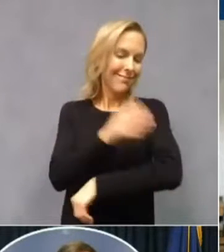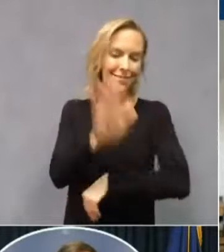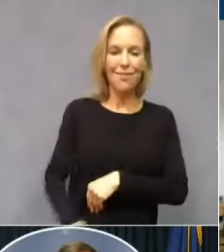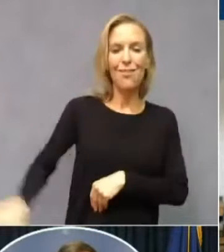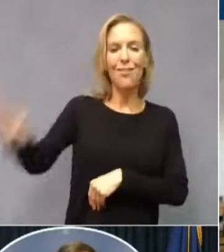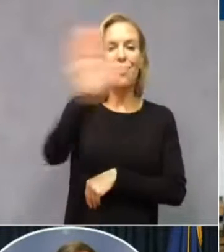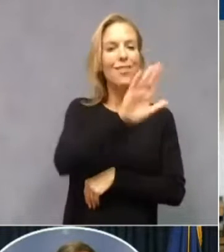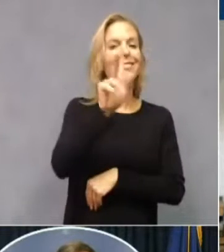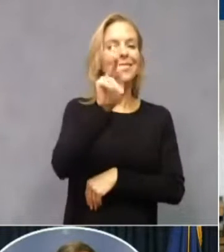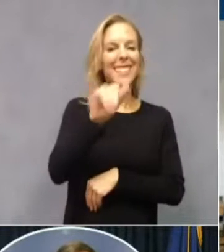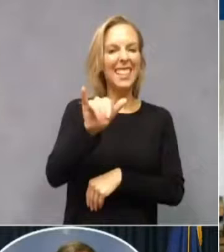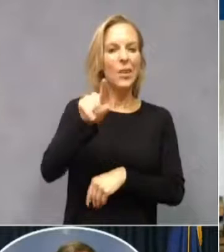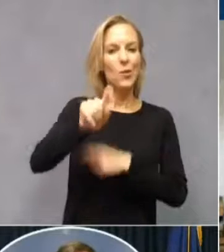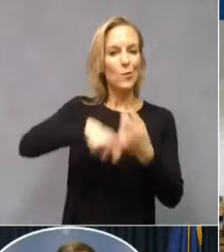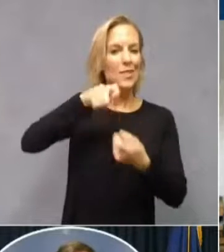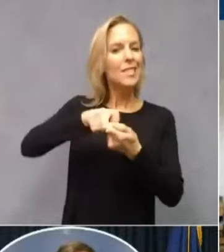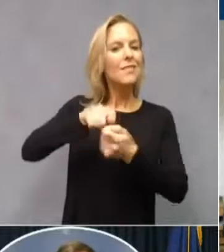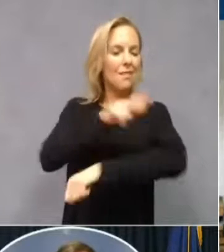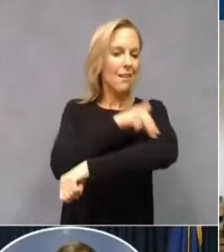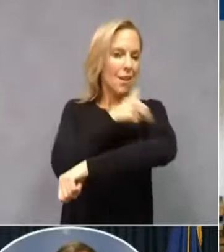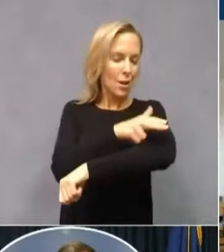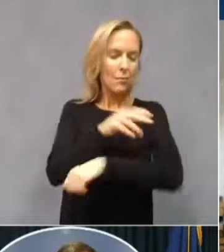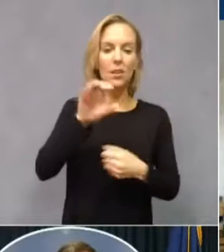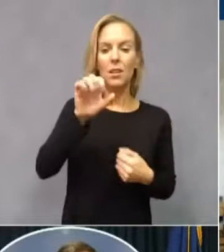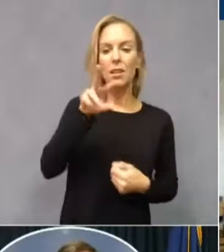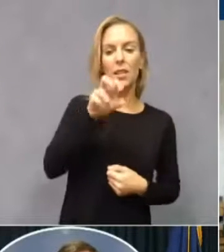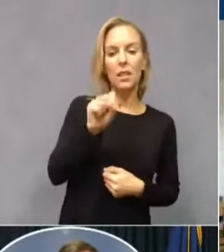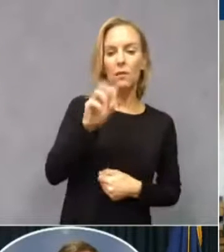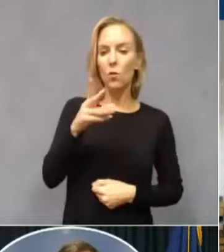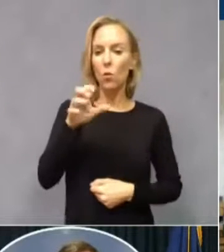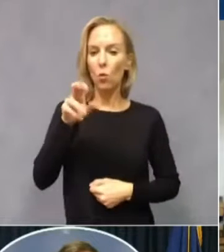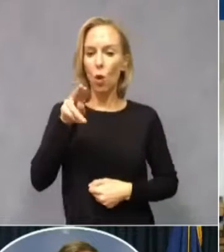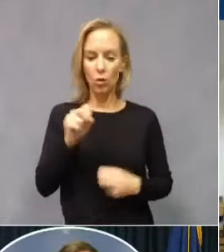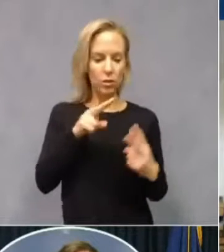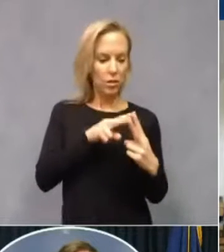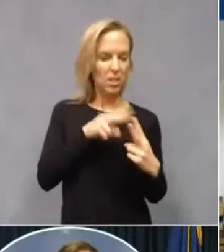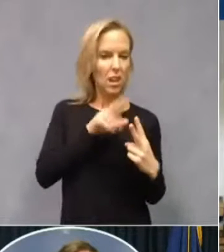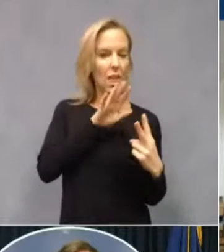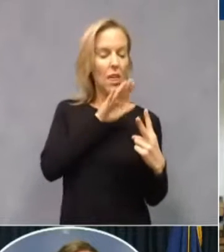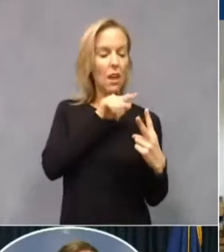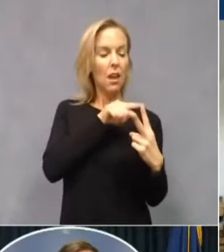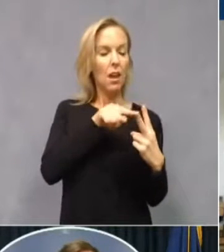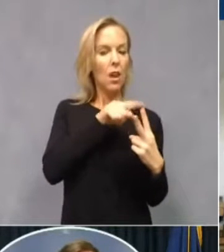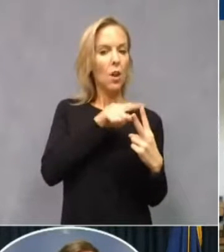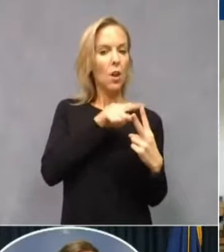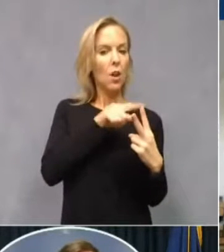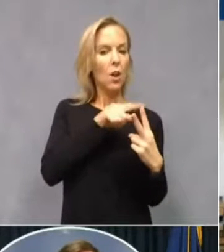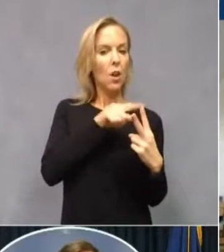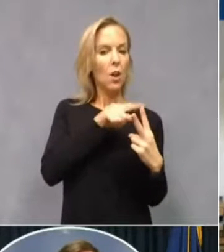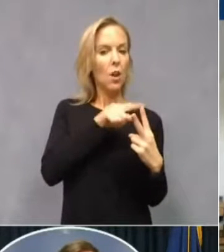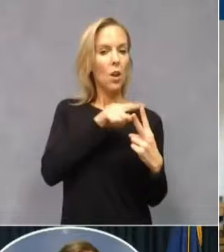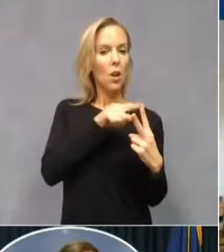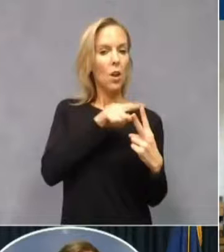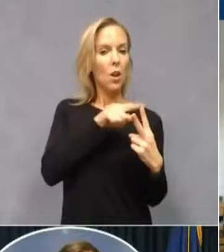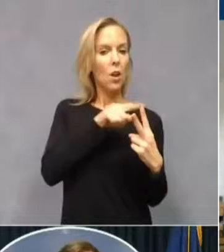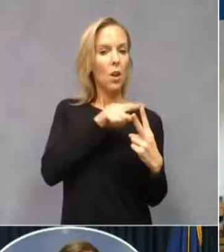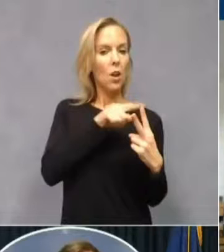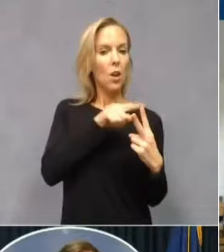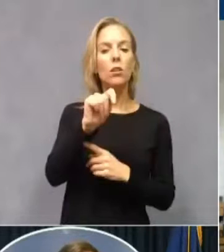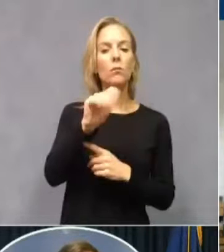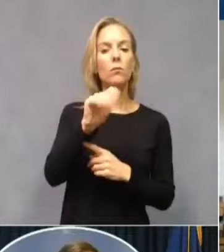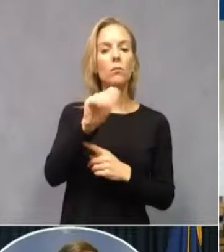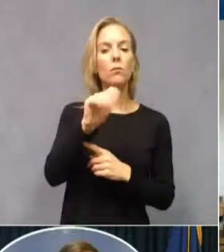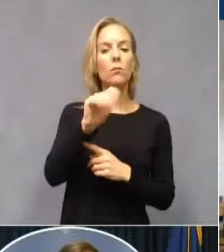those facilities. CVS and Walgreens will begin the long-term care vaccination program that we